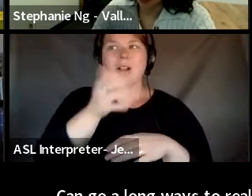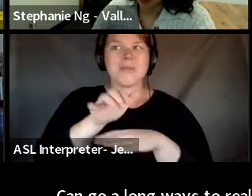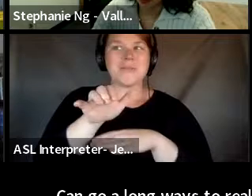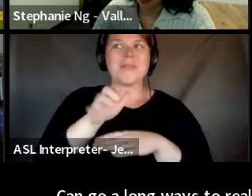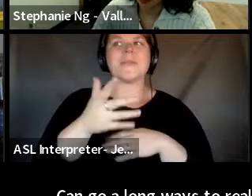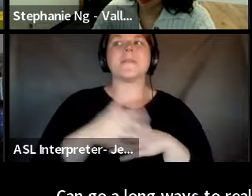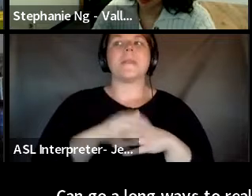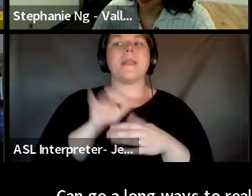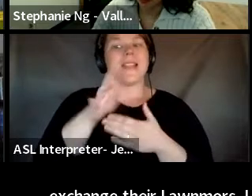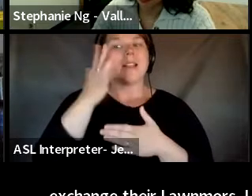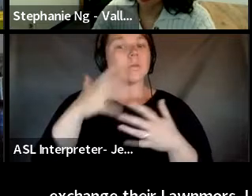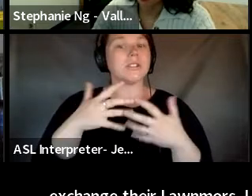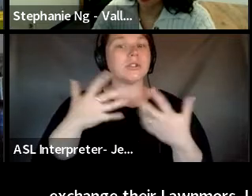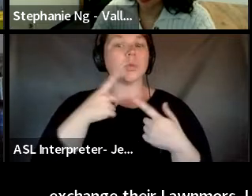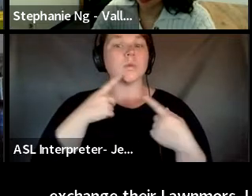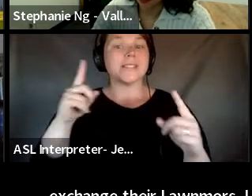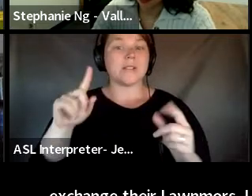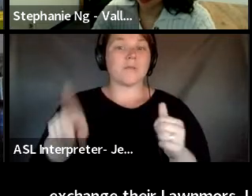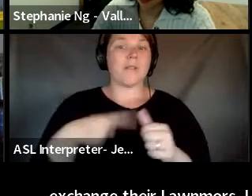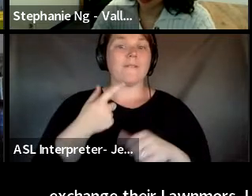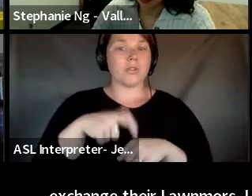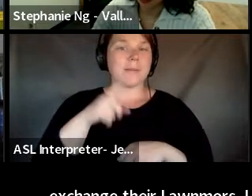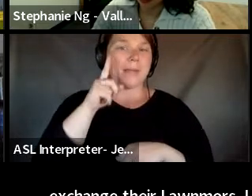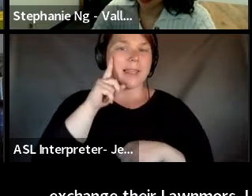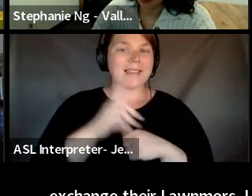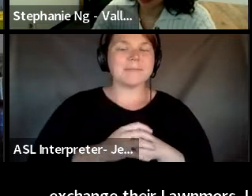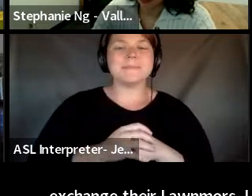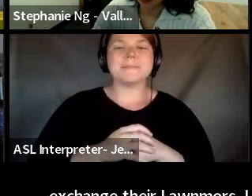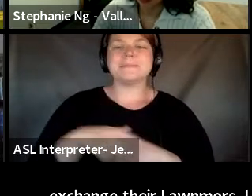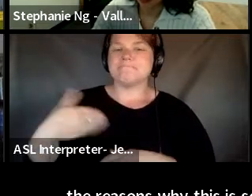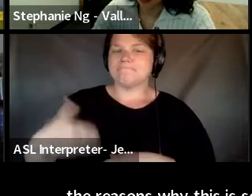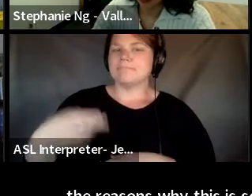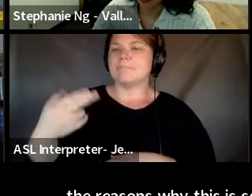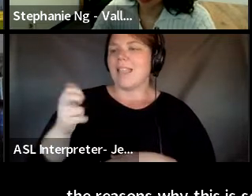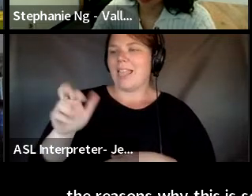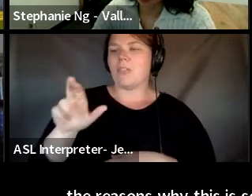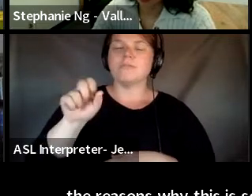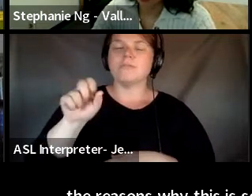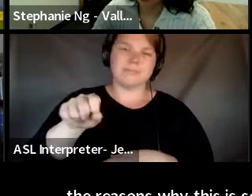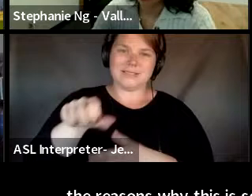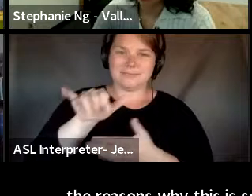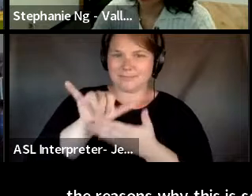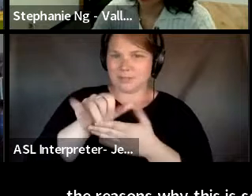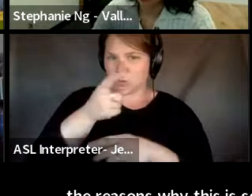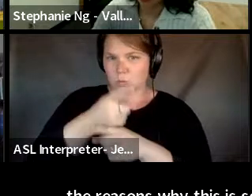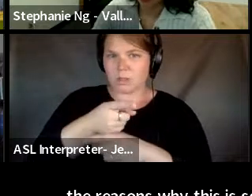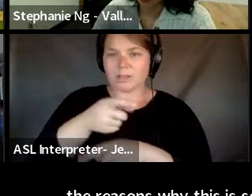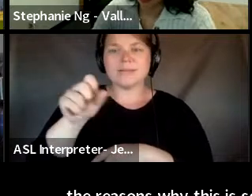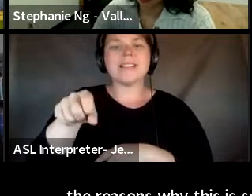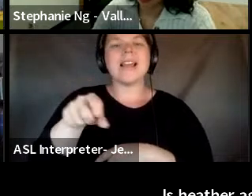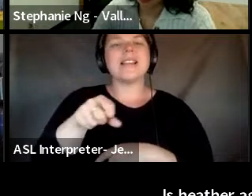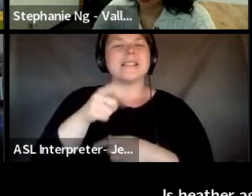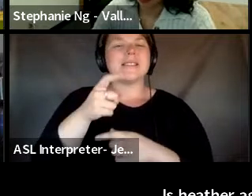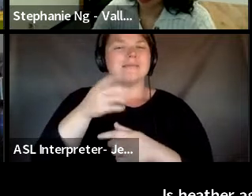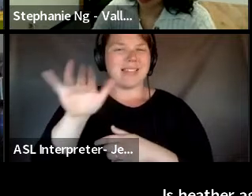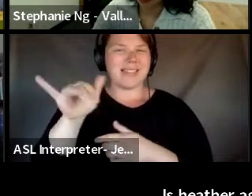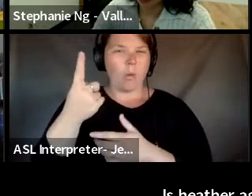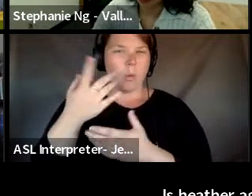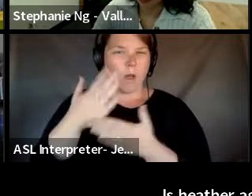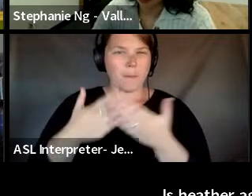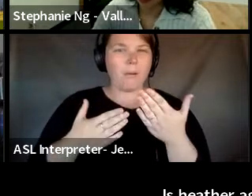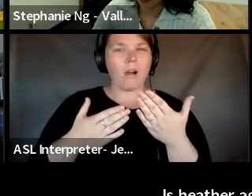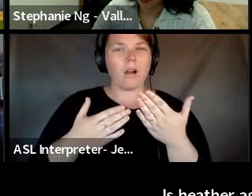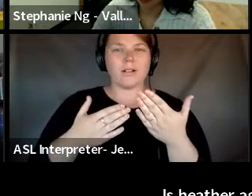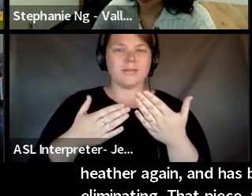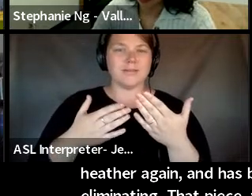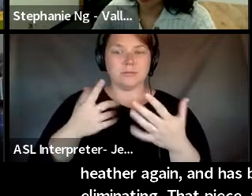successful the first time. And it's Heather again, and has been. That is absolutely eliminating that piece. Being able to show